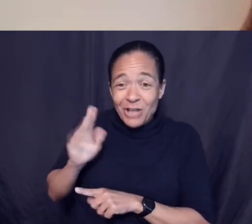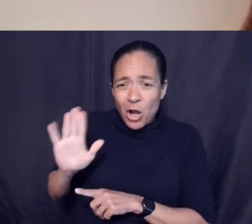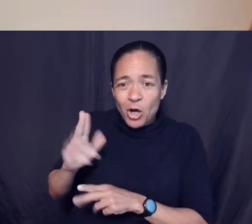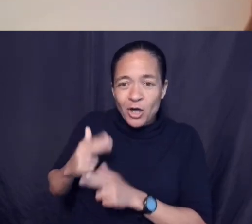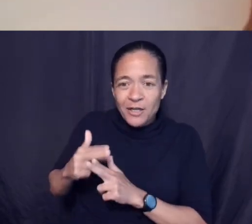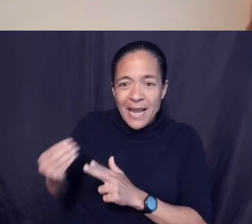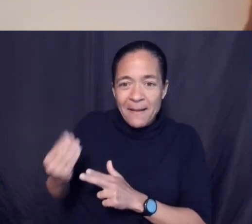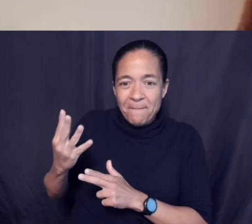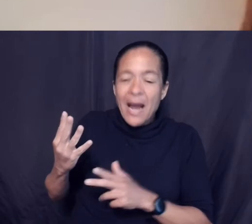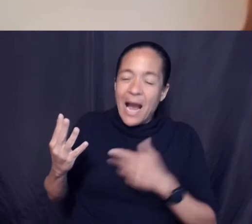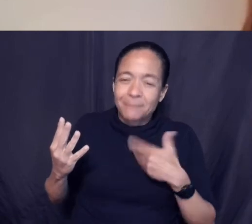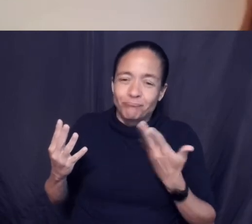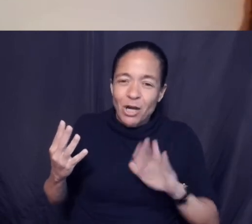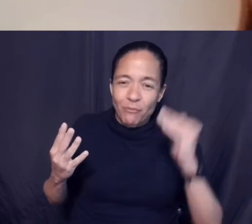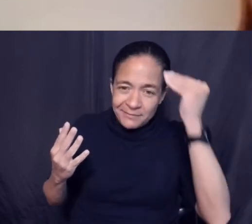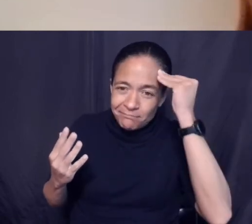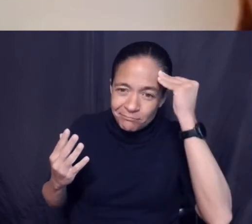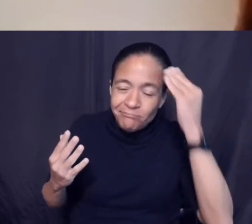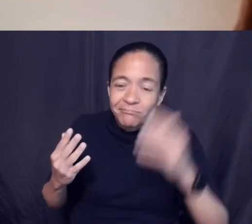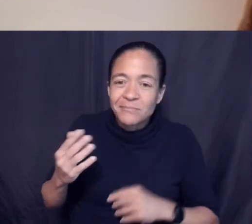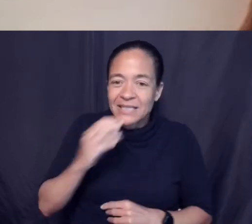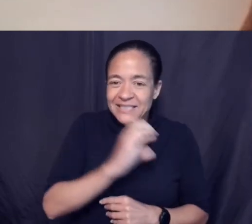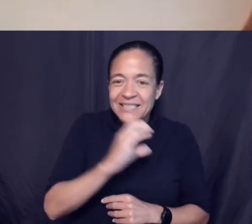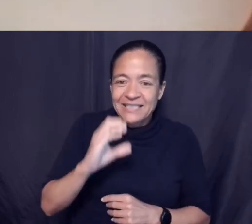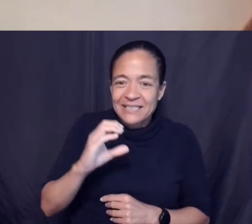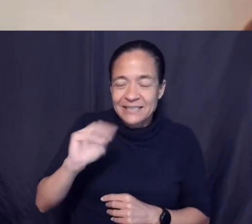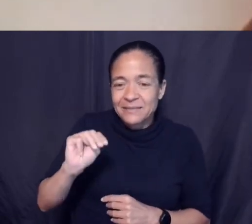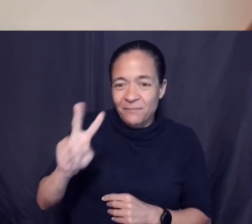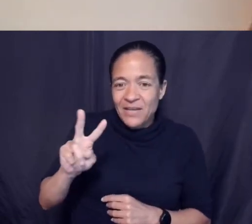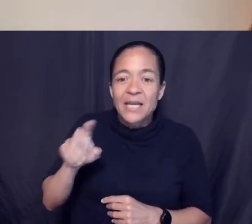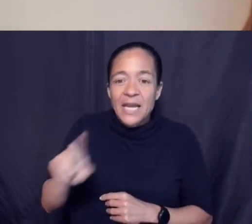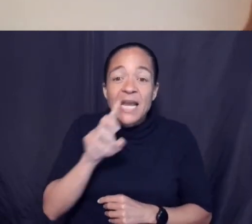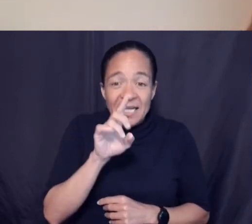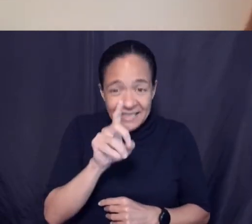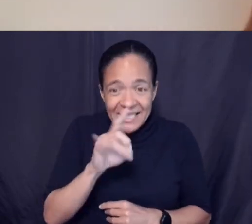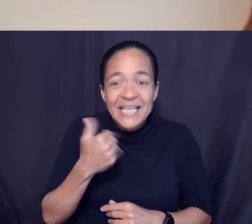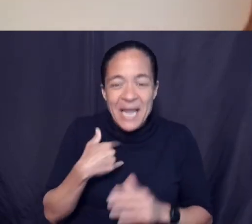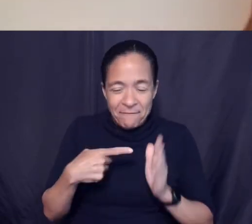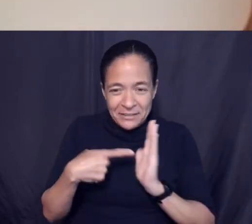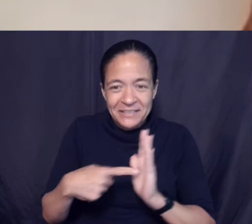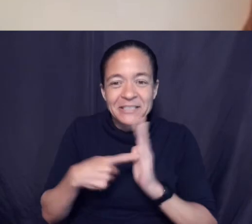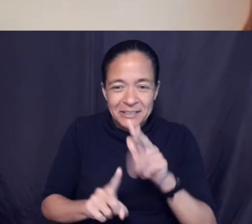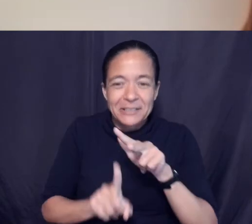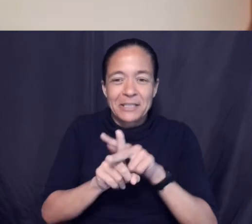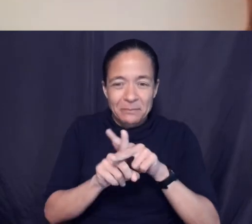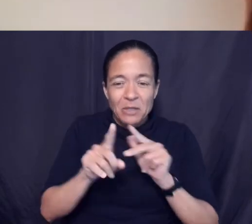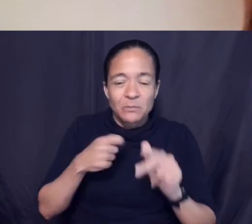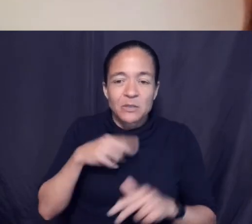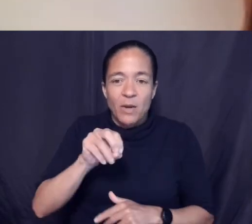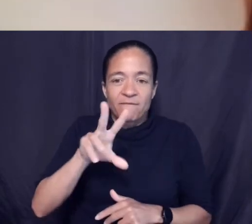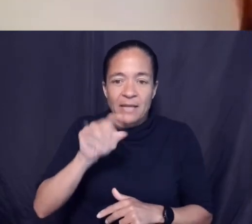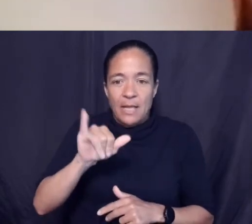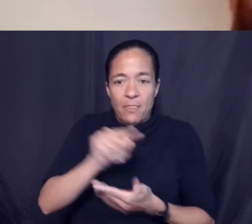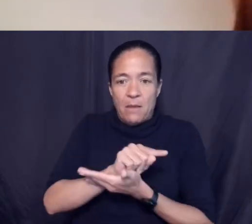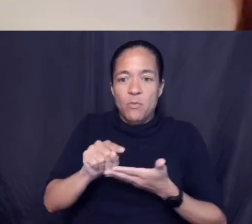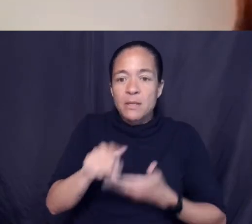I saw her name, we knew that he had congenital CMV. He was also symptomatic, we found out that